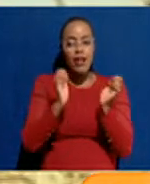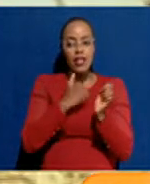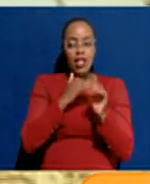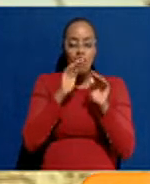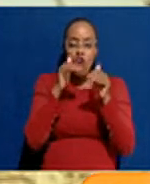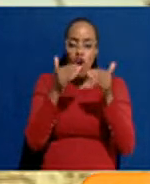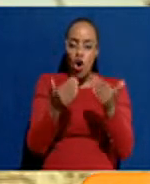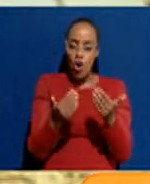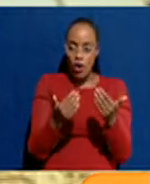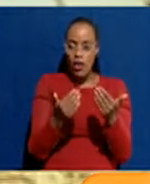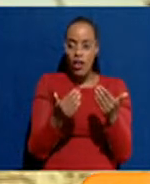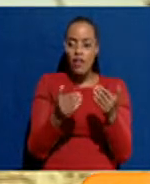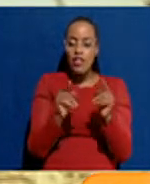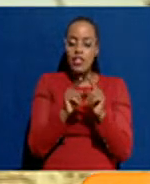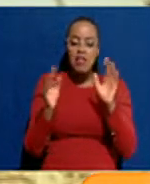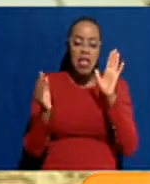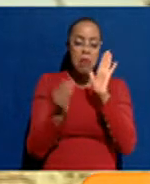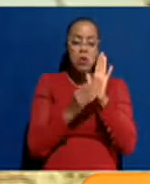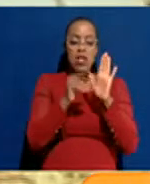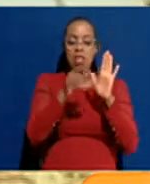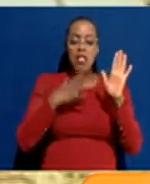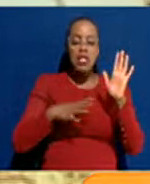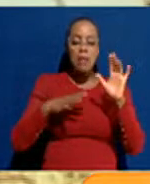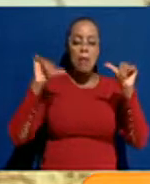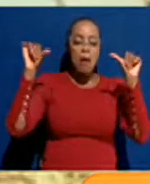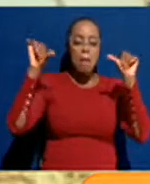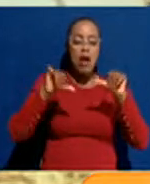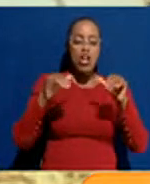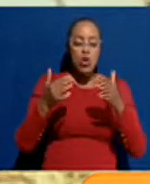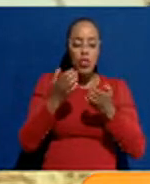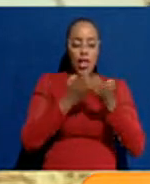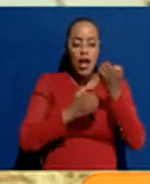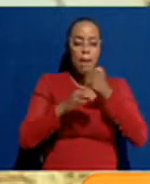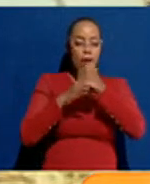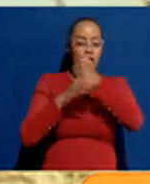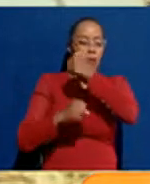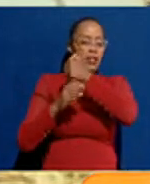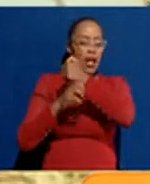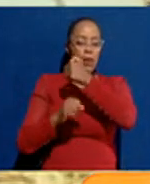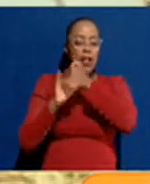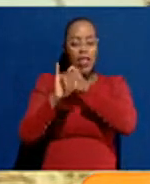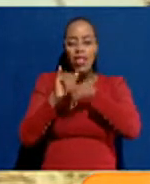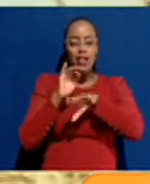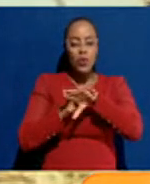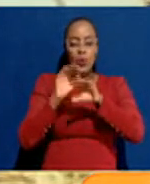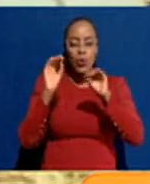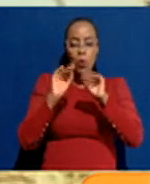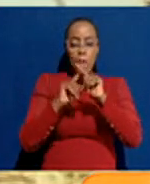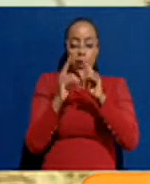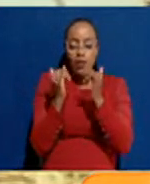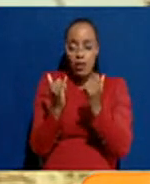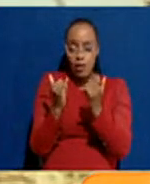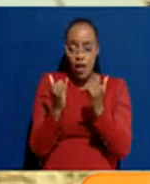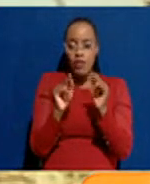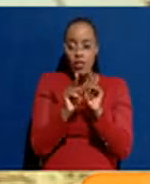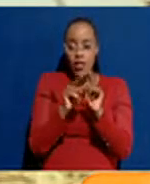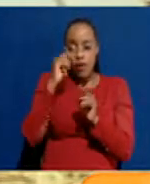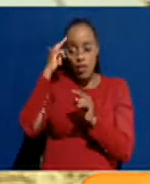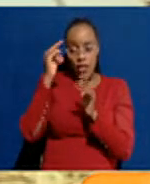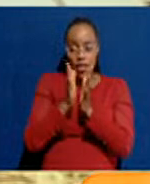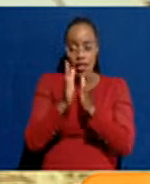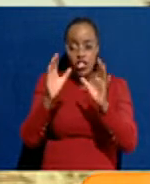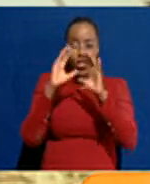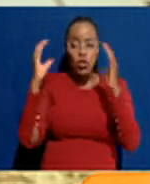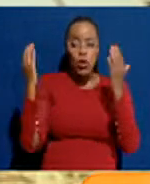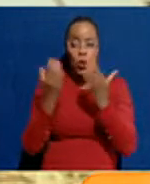being branded as economic saboteurs. That was most unfortunate. But right now, and I think the entire workforce